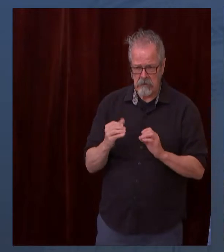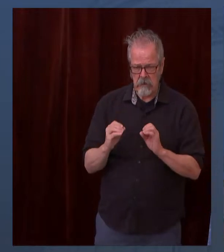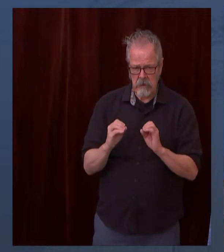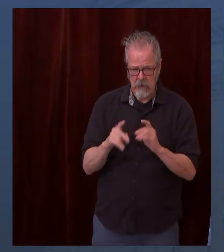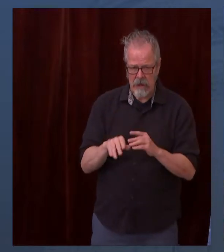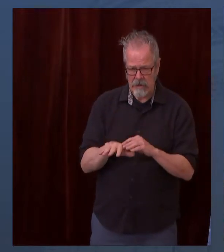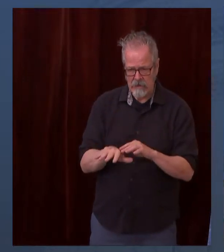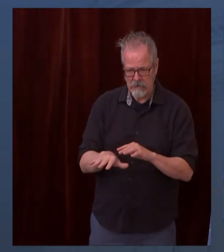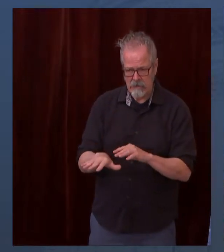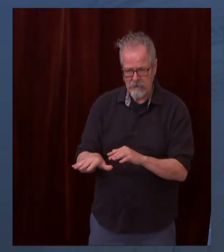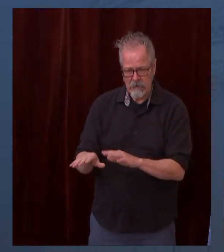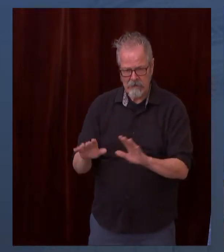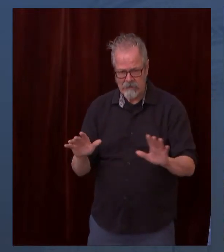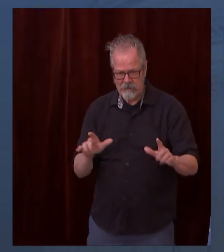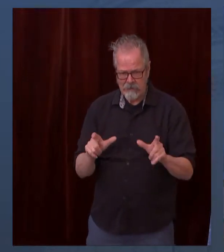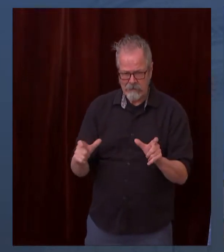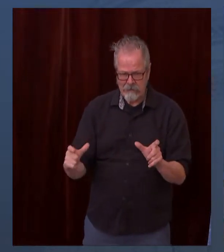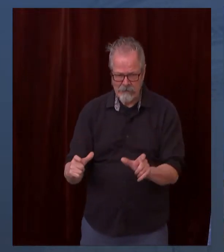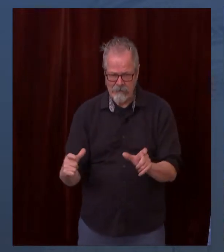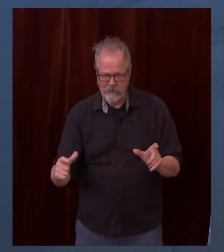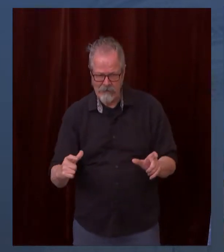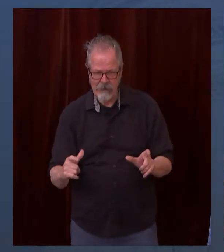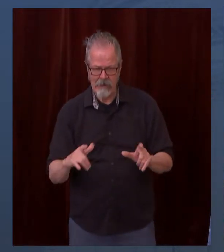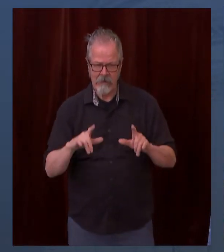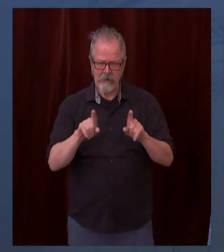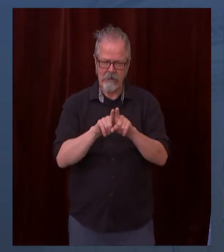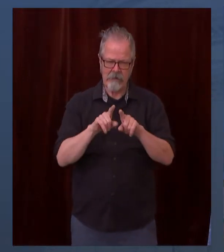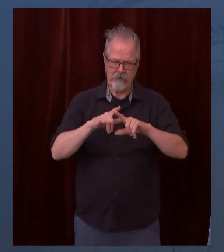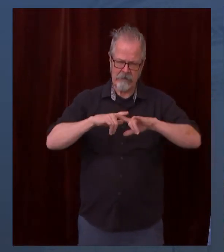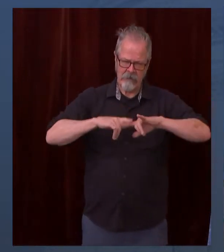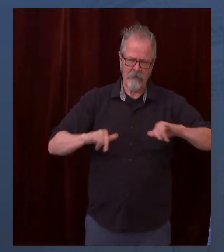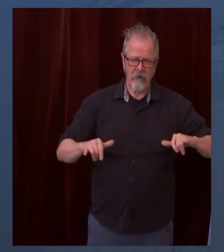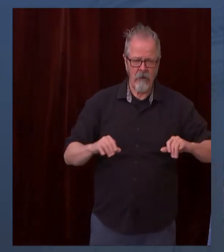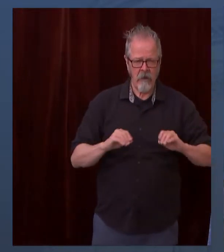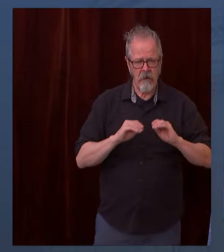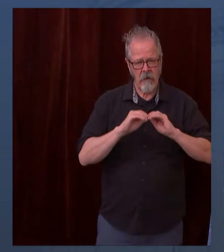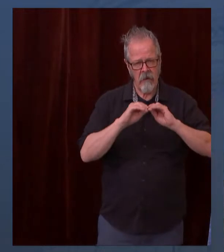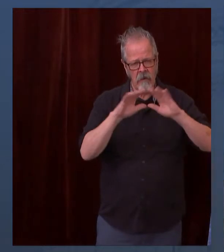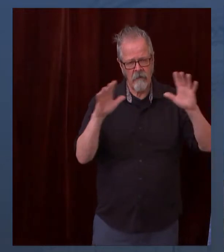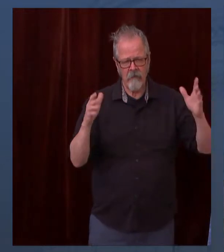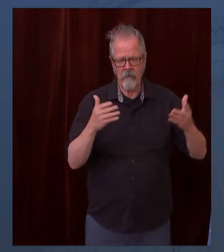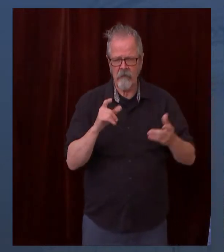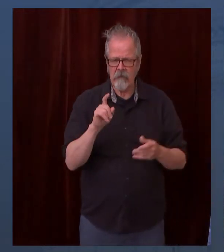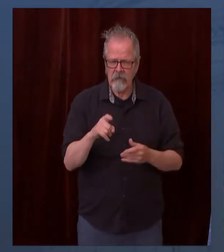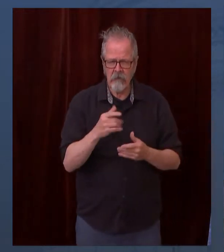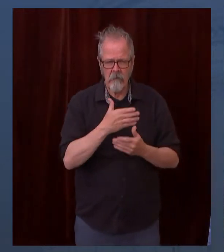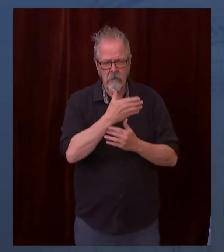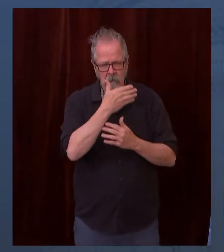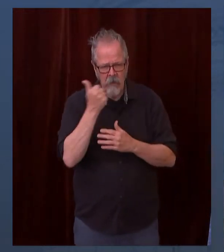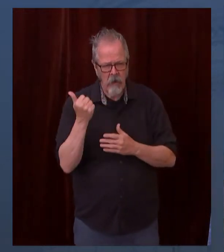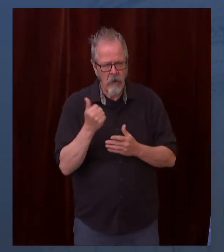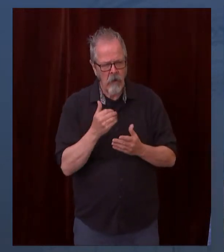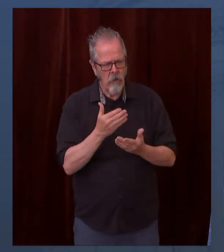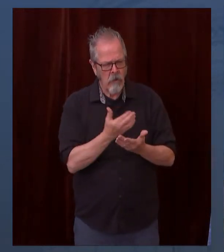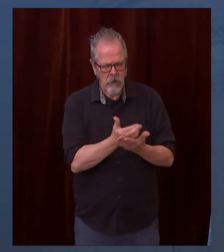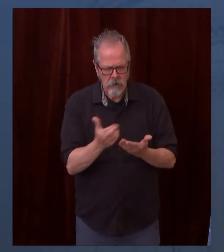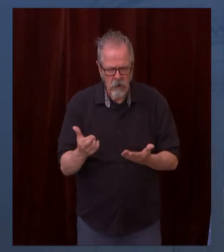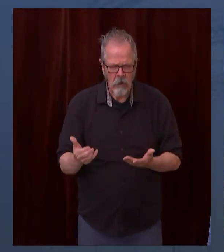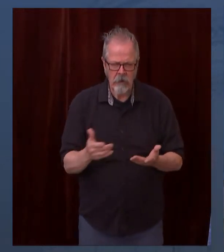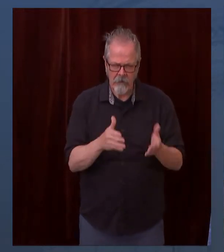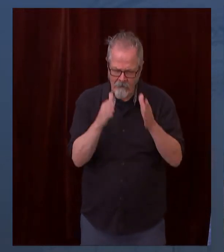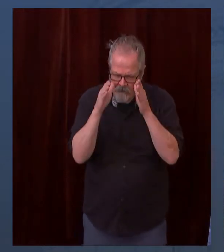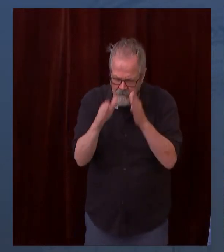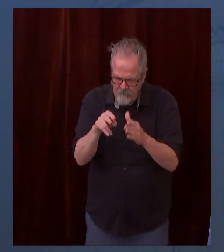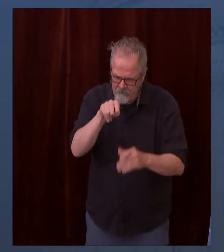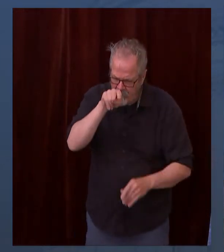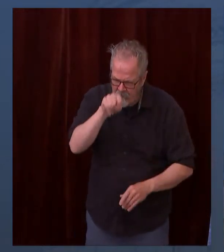resources at Hanford to prevent further tank leakage. As you know, our state's position has been that the